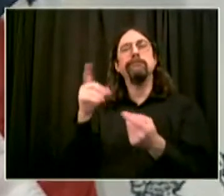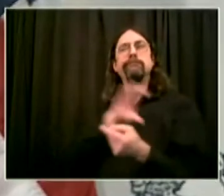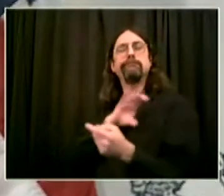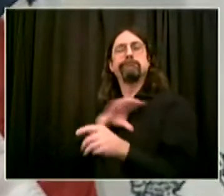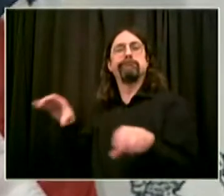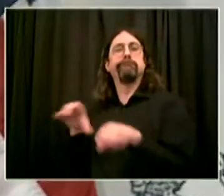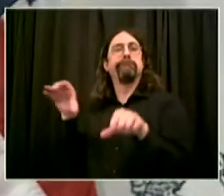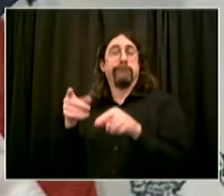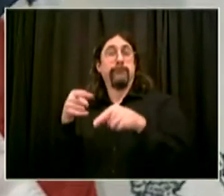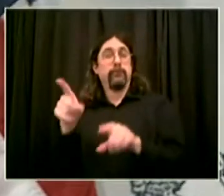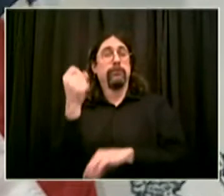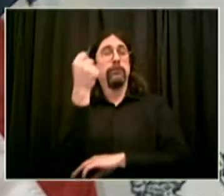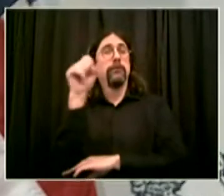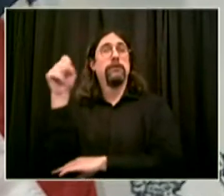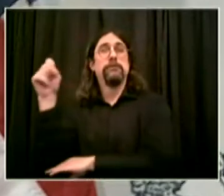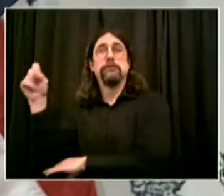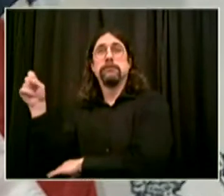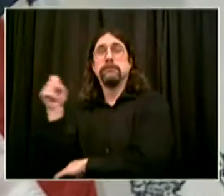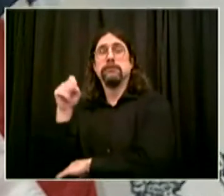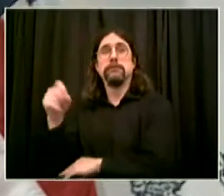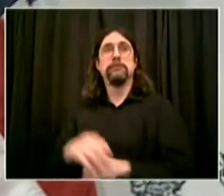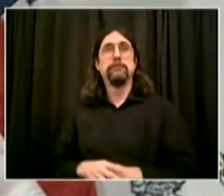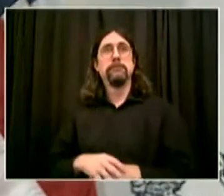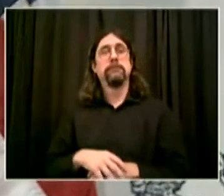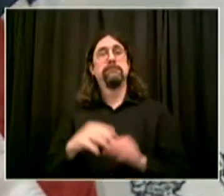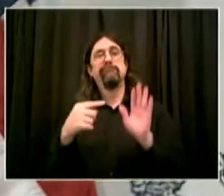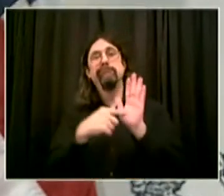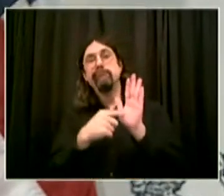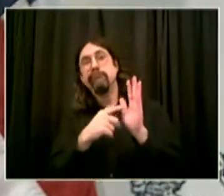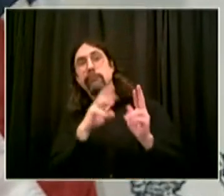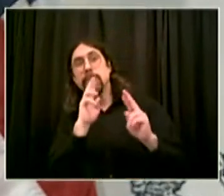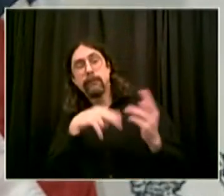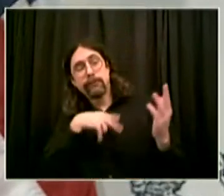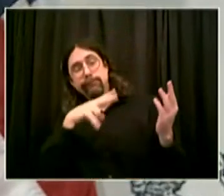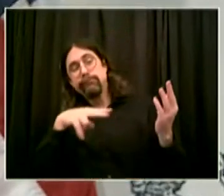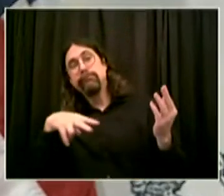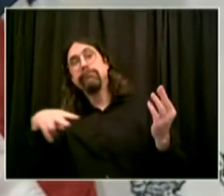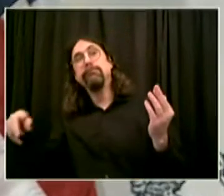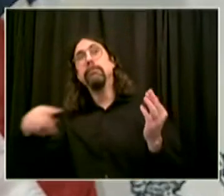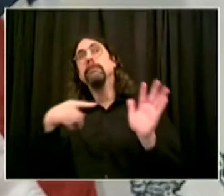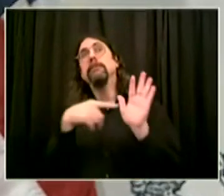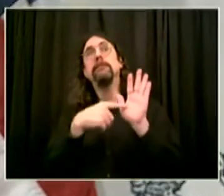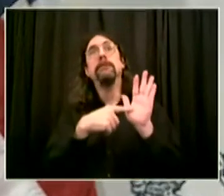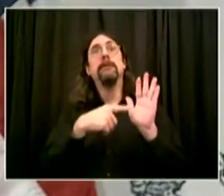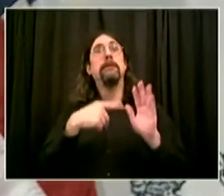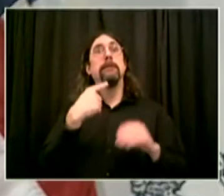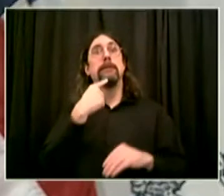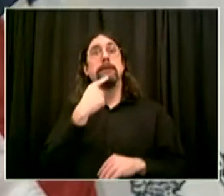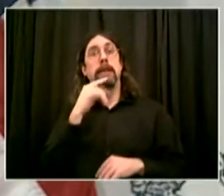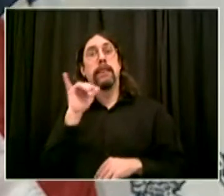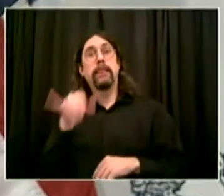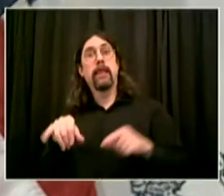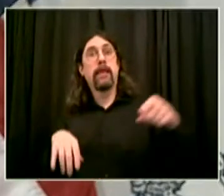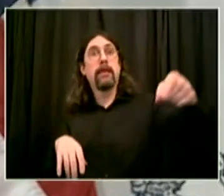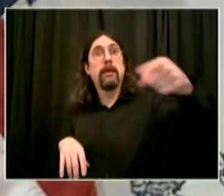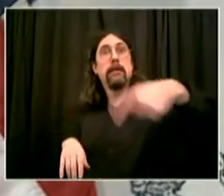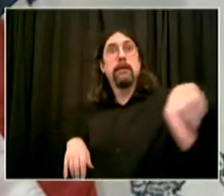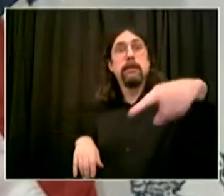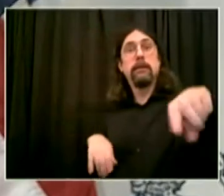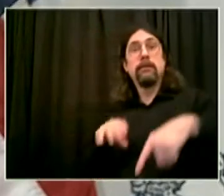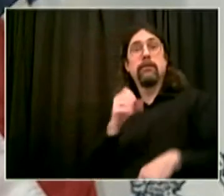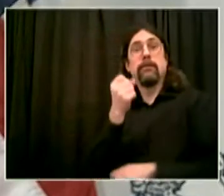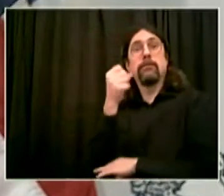the NYPD legitimacy in neighborhoods. But as recently as October, Commissioner Shea has said that he would refuse to